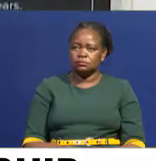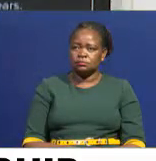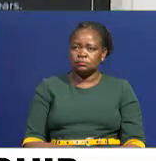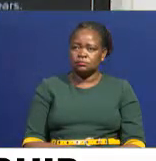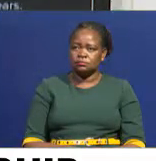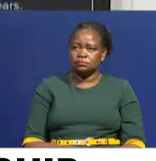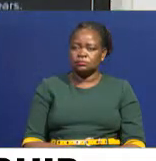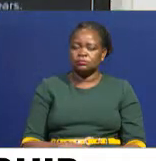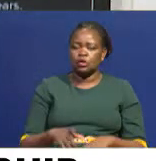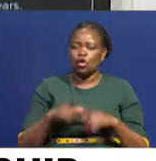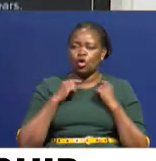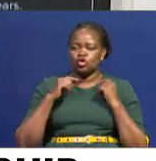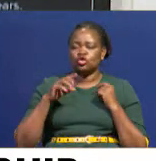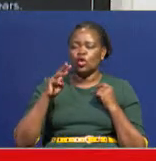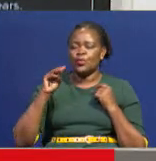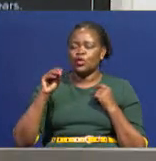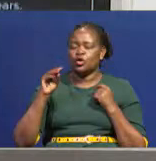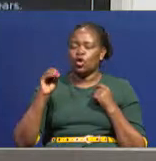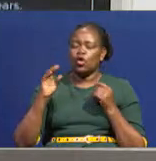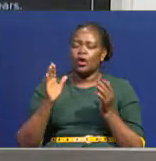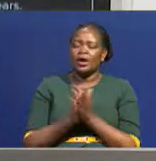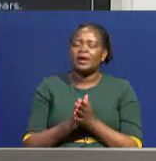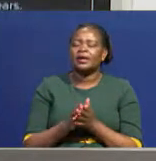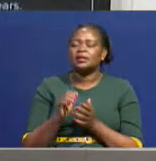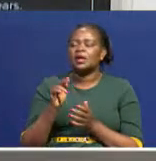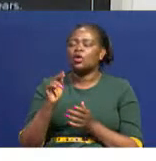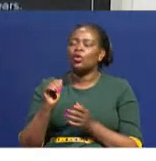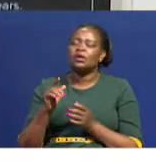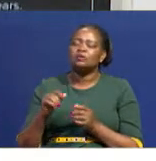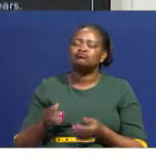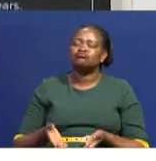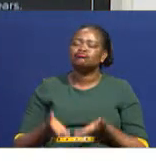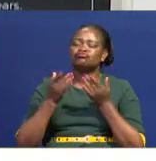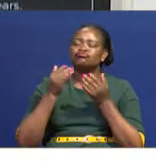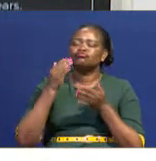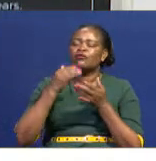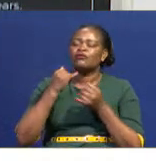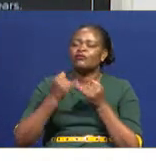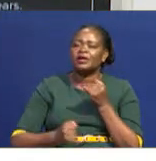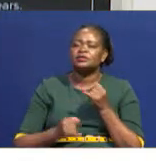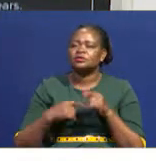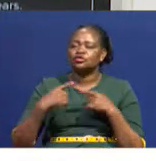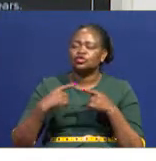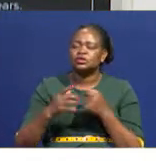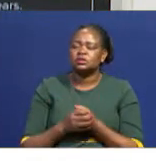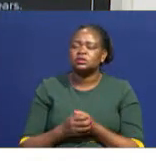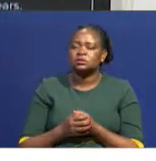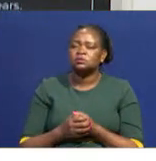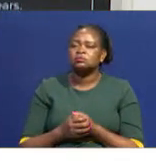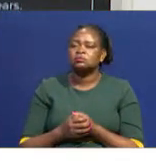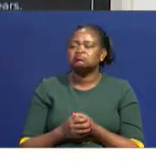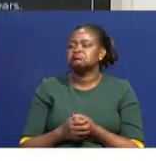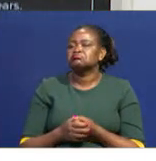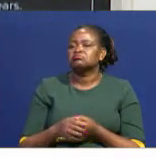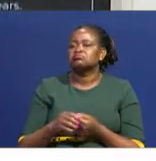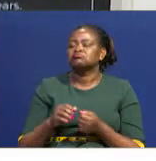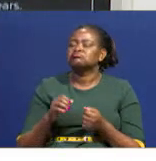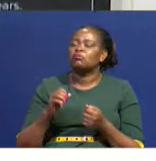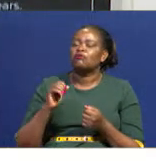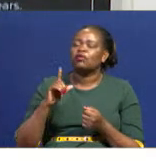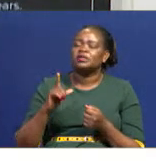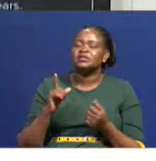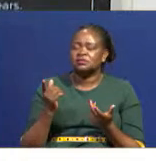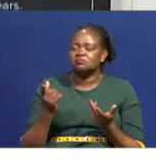And hosts Morocco and Angola advanced to the semi-finals of the ongoing CAF Futsal Africa Cup of Nations in Morocco.